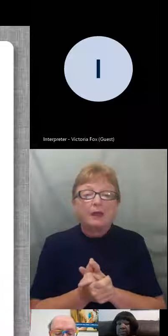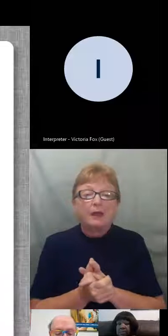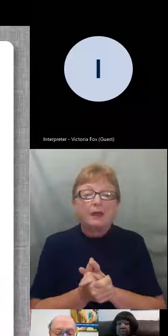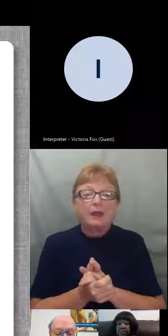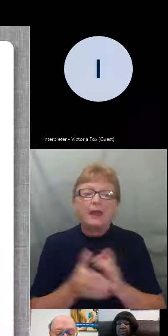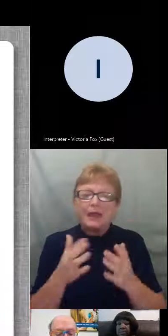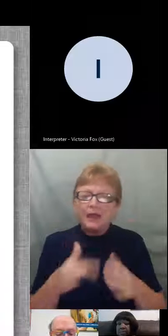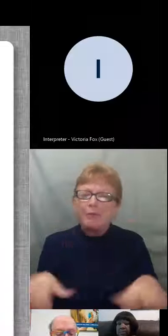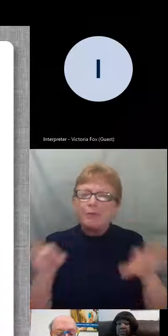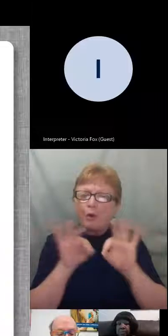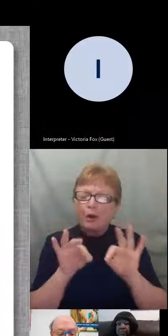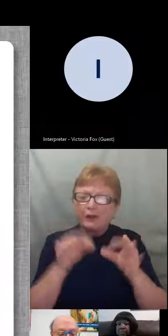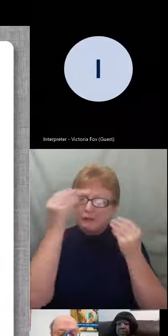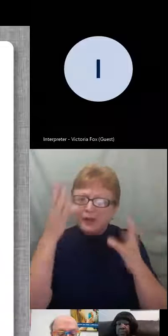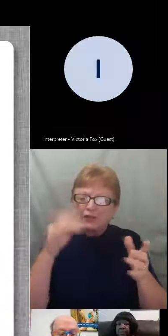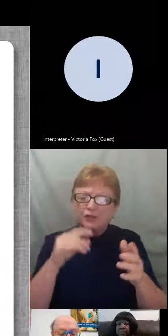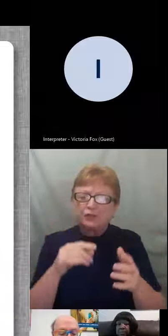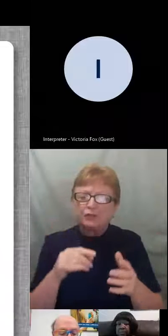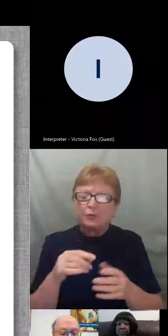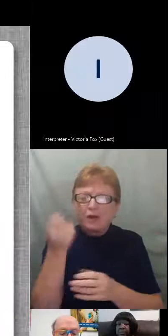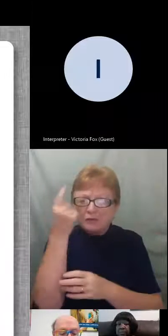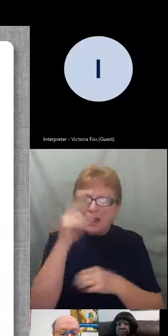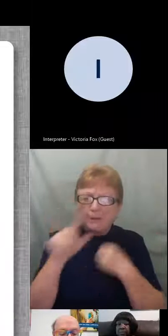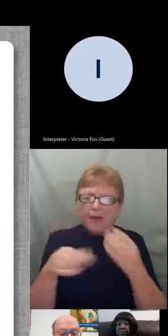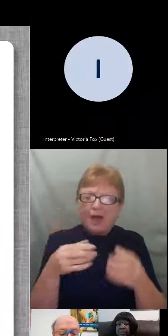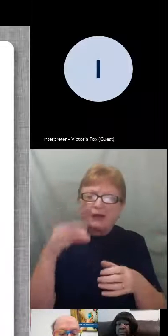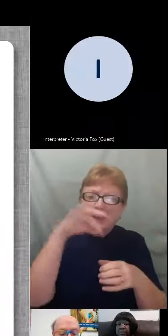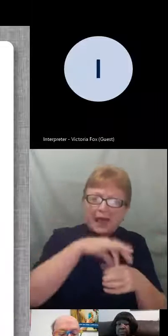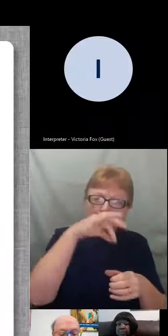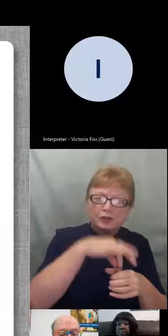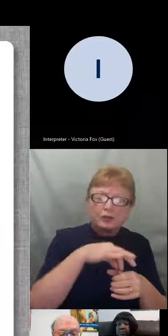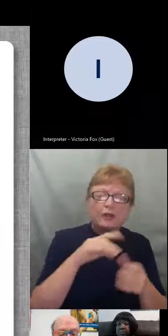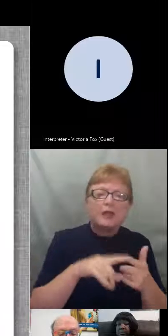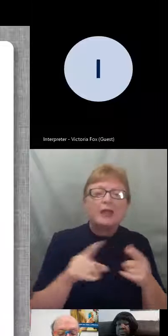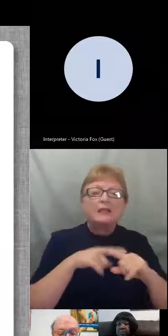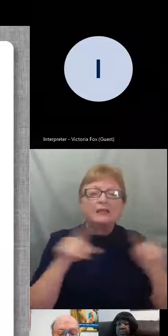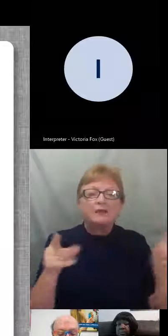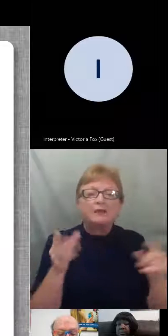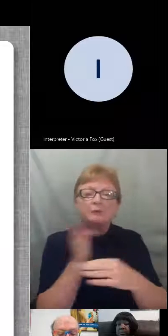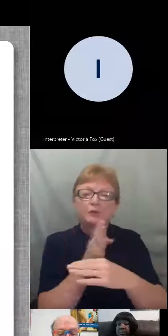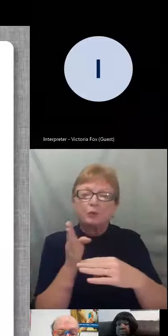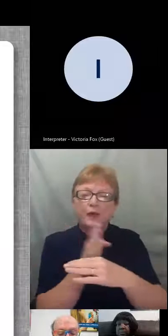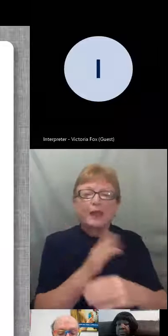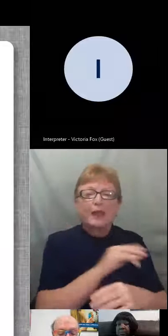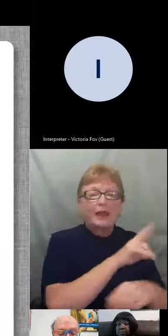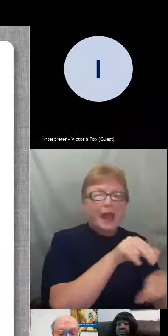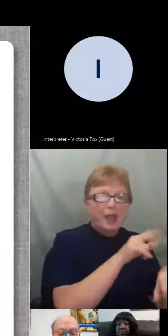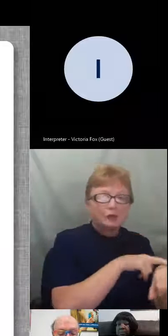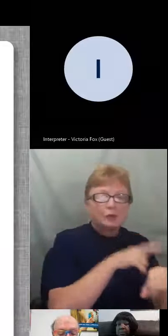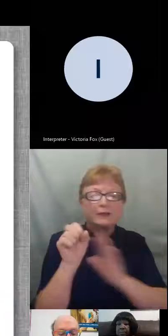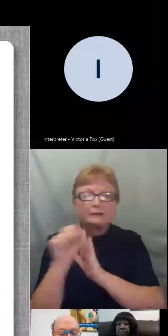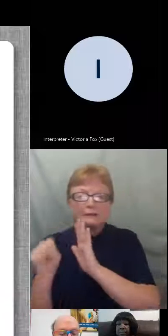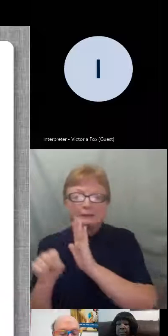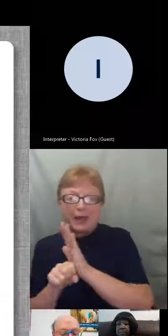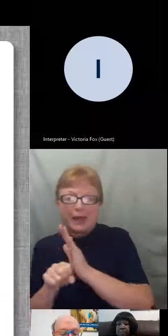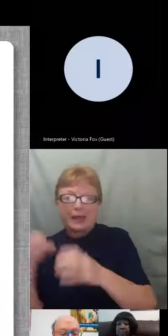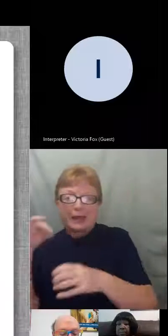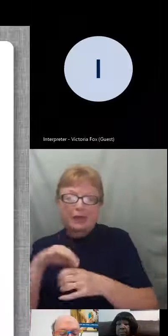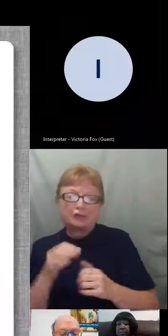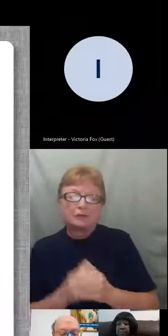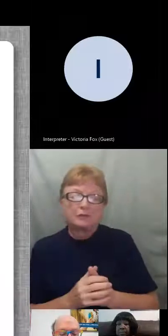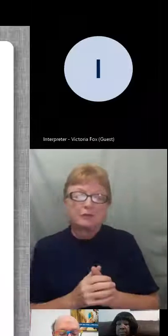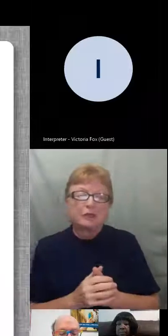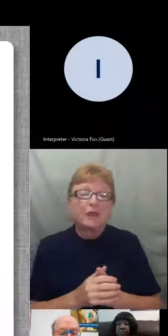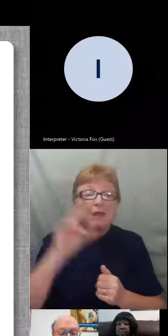Important information to understand about elections includes the difference between national and state elections,